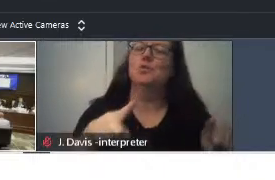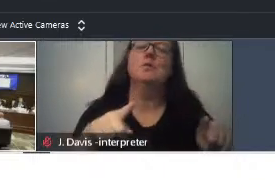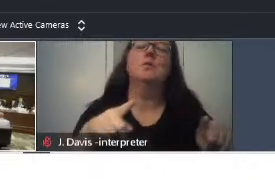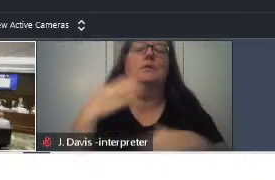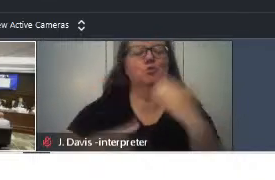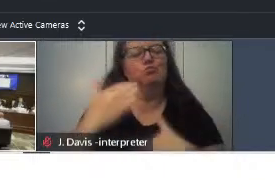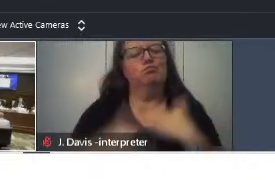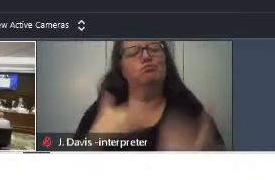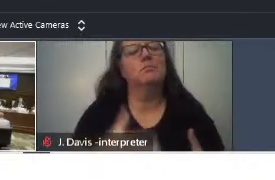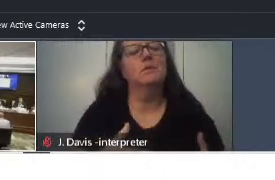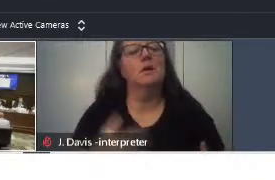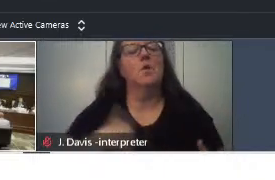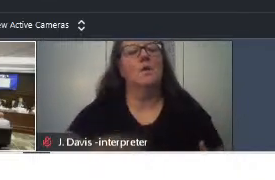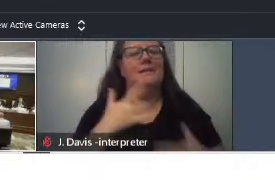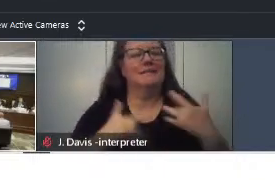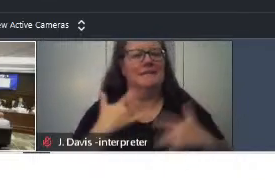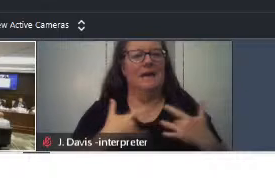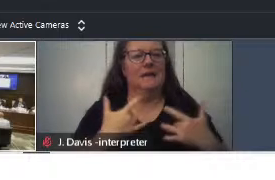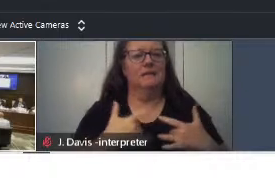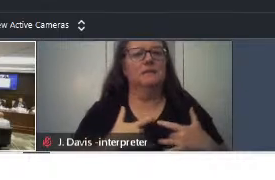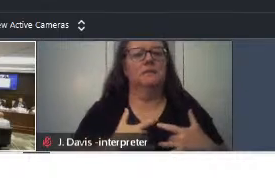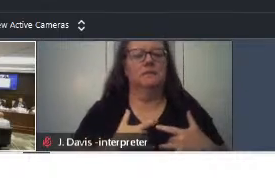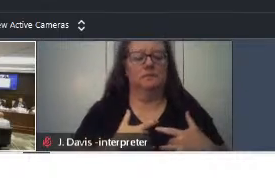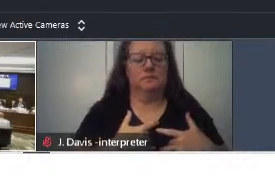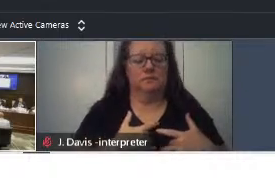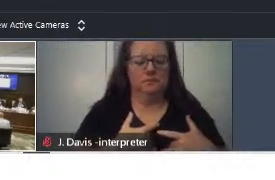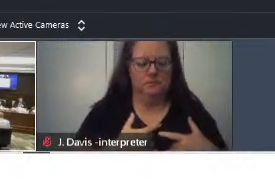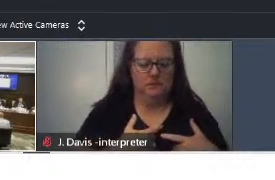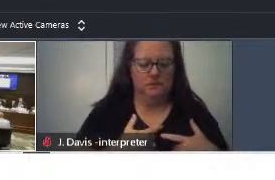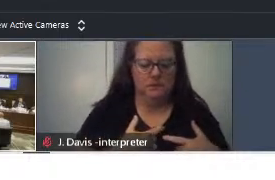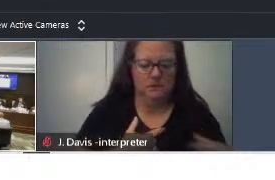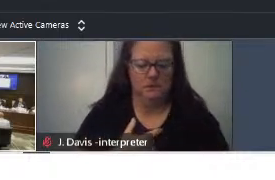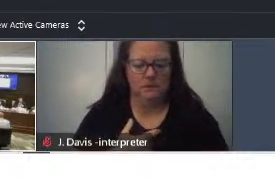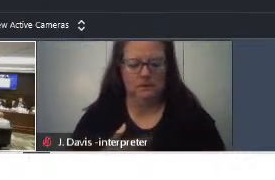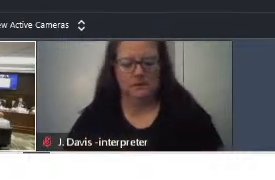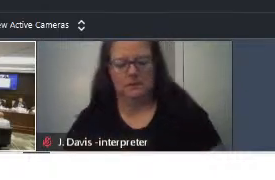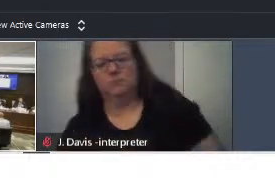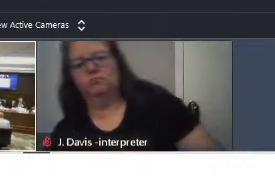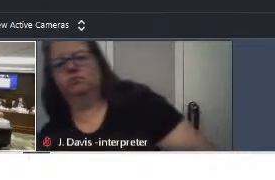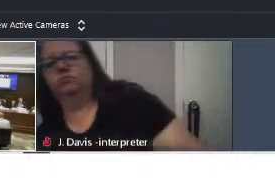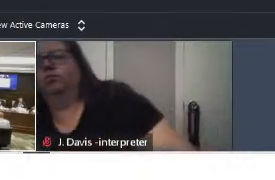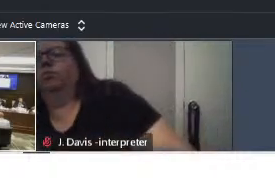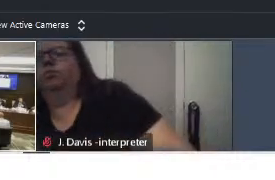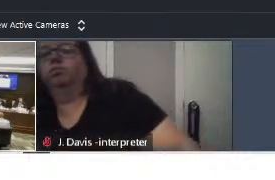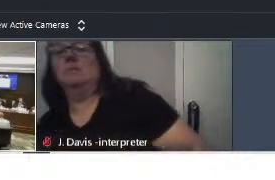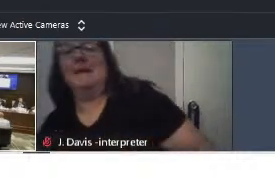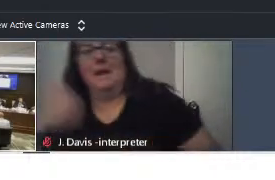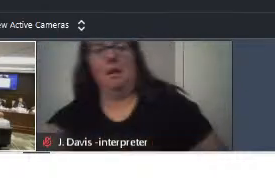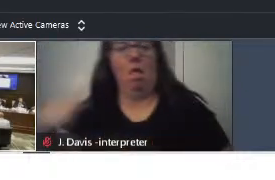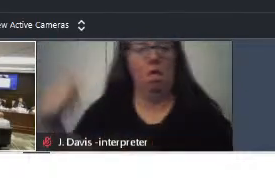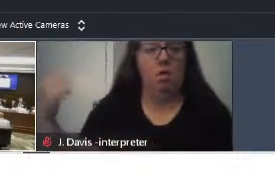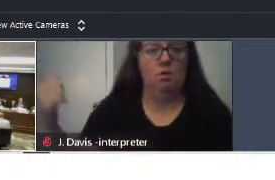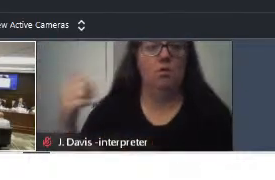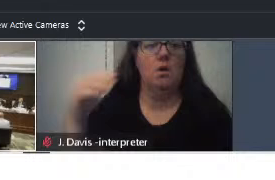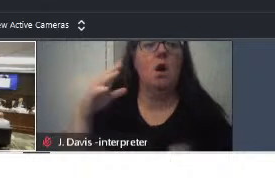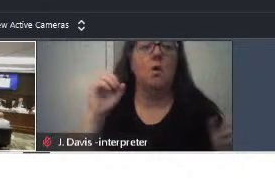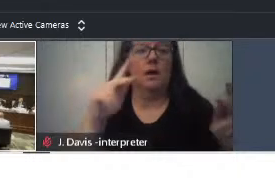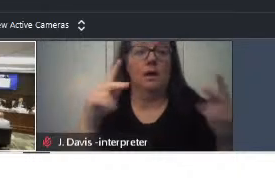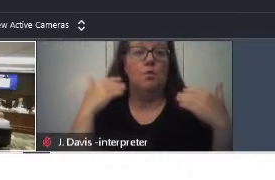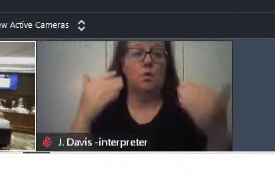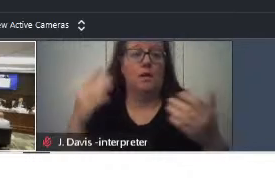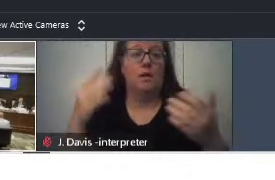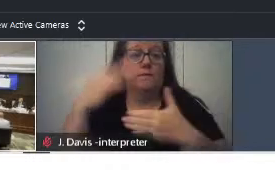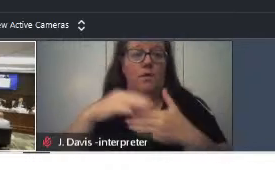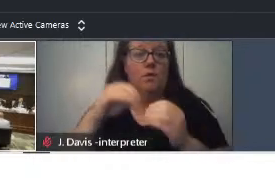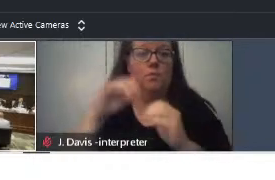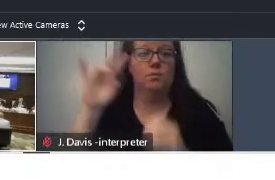it, and whatever we can do to assist you, please let us know. Thank you, Councilwoman Robinson. Anybody else? All right, colleagues, we'll vote on item